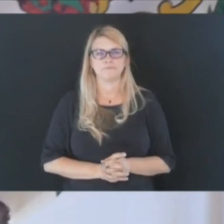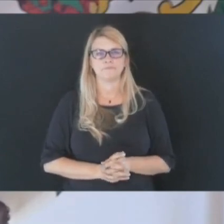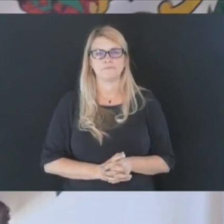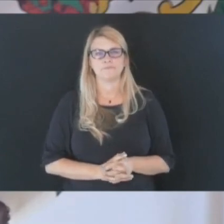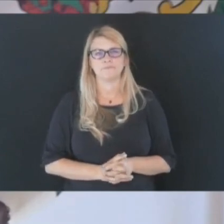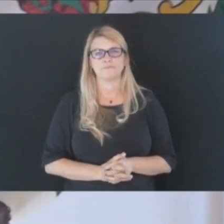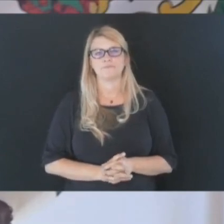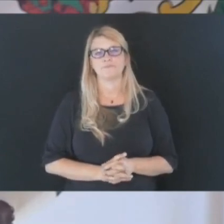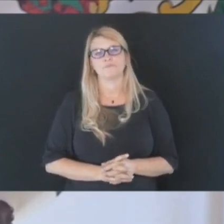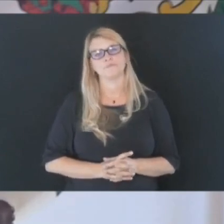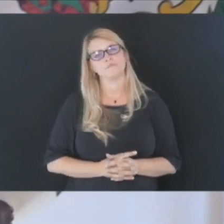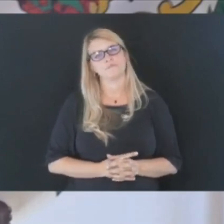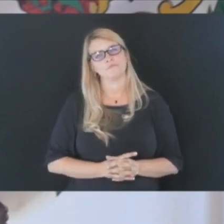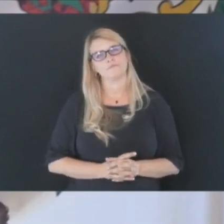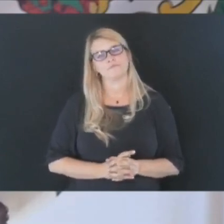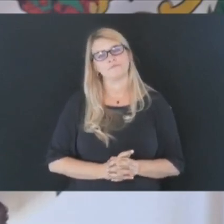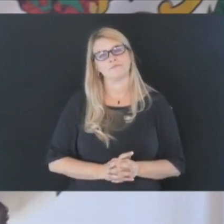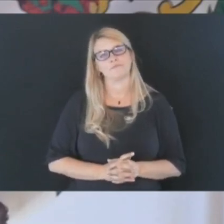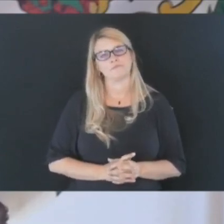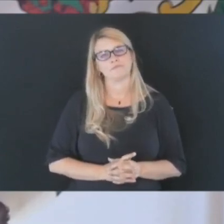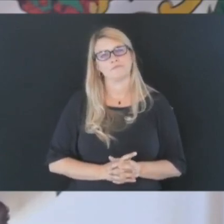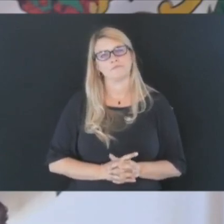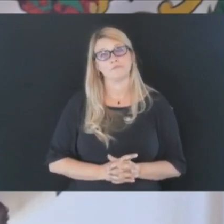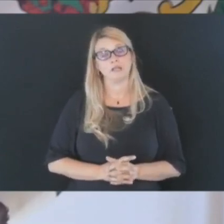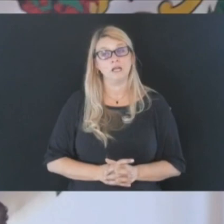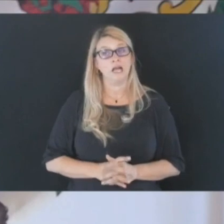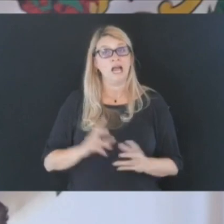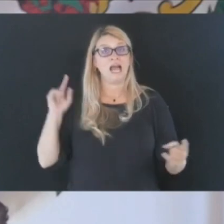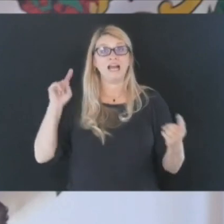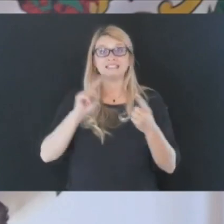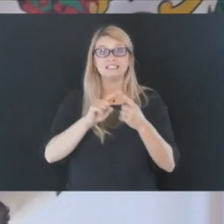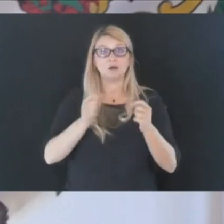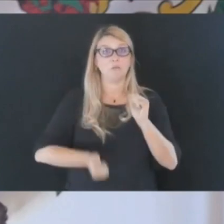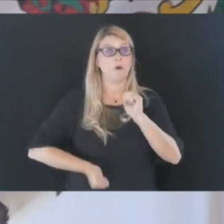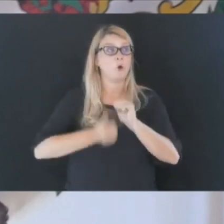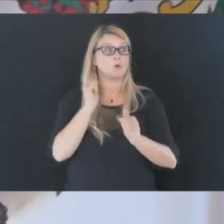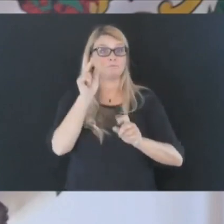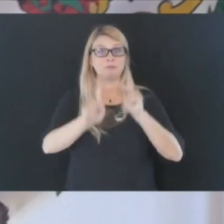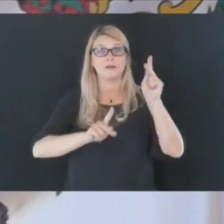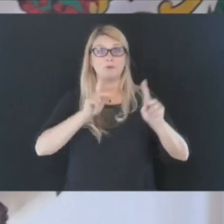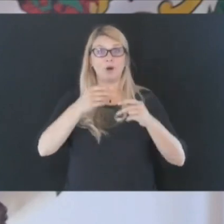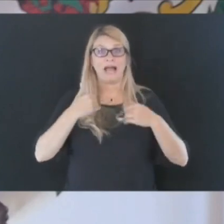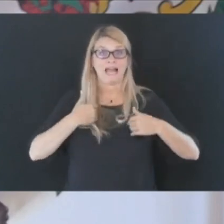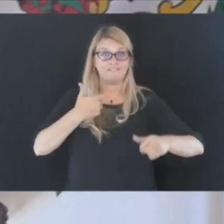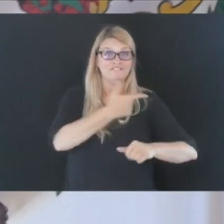live with us are vaccinated, our best defense